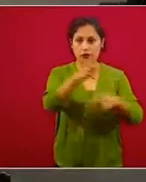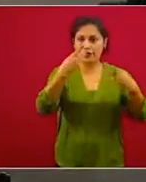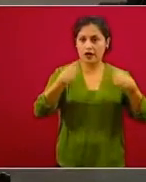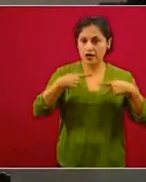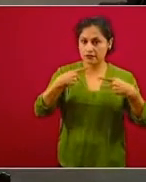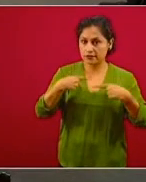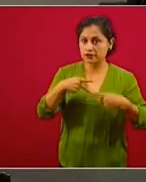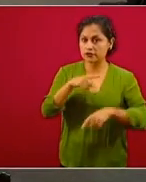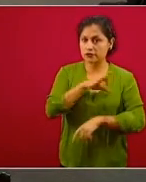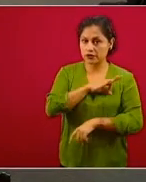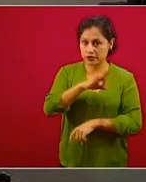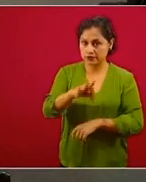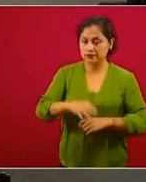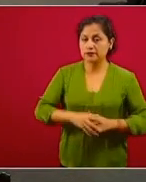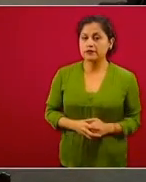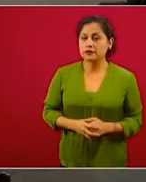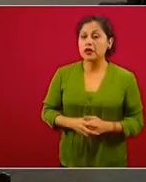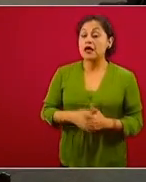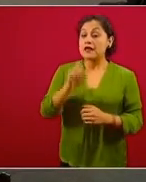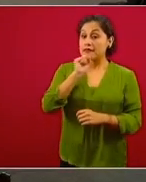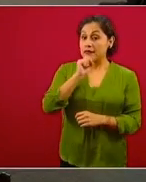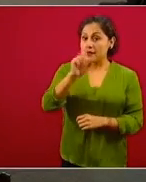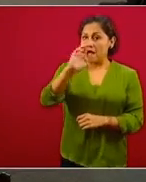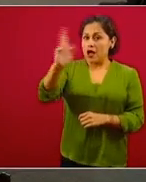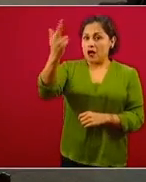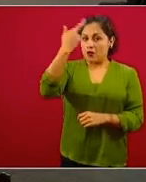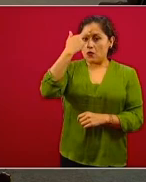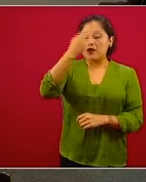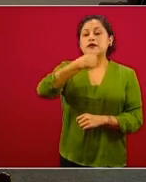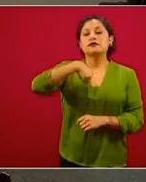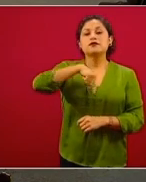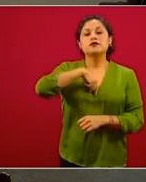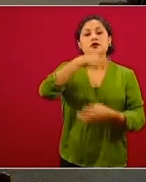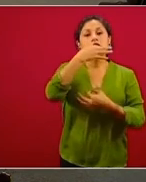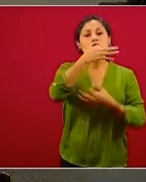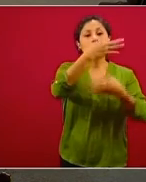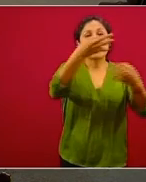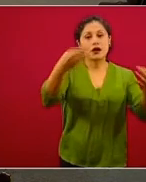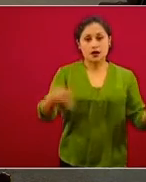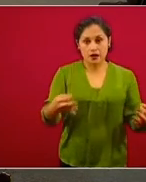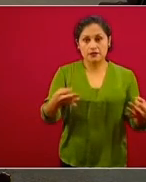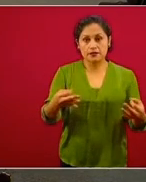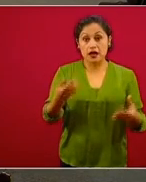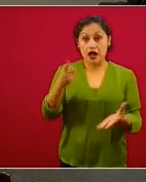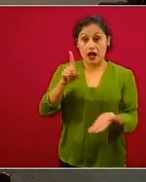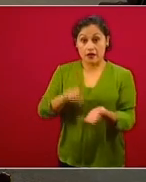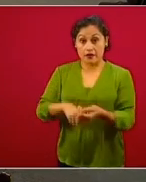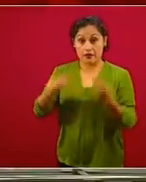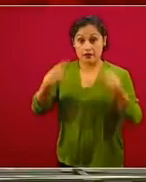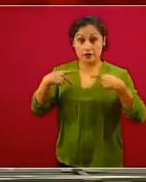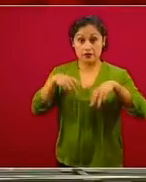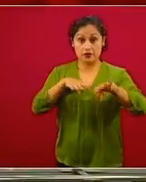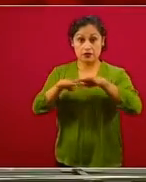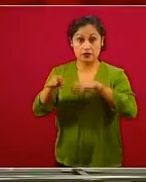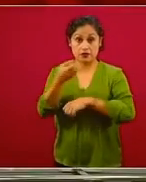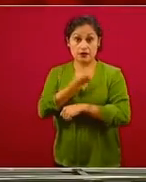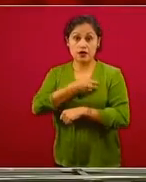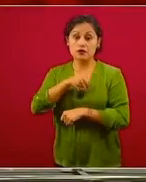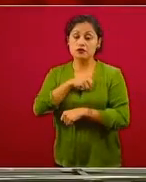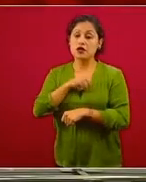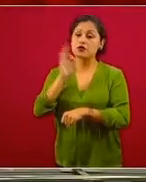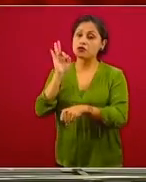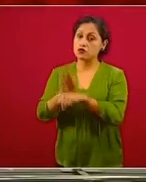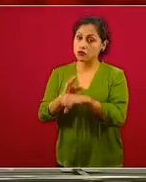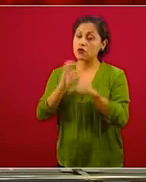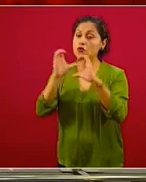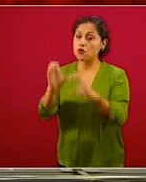ask to all of those relatives of patients that have been hospitalized to stay home and access the information and monitor